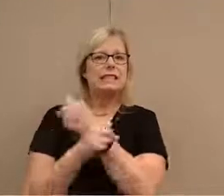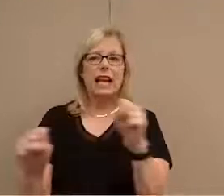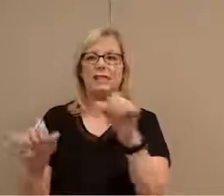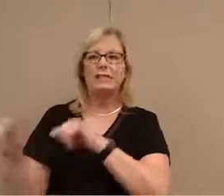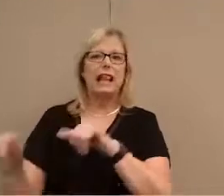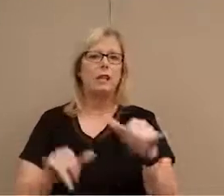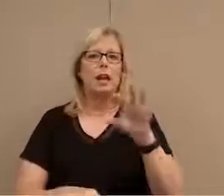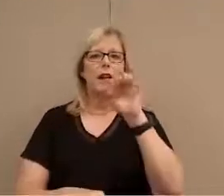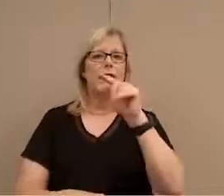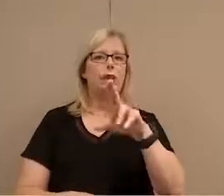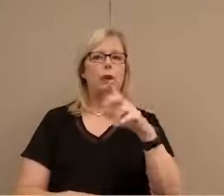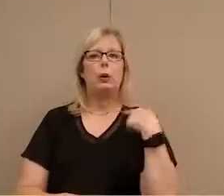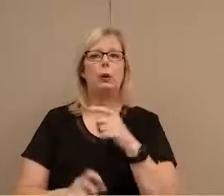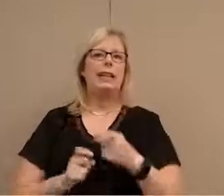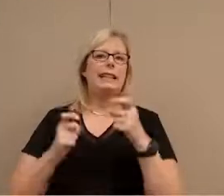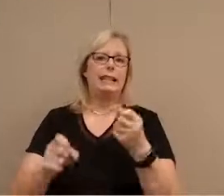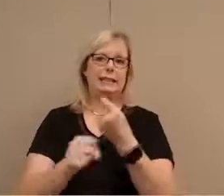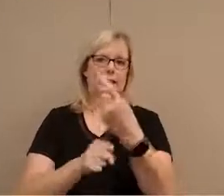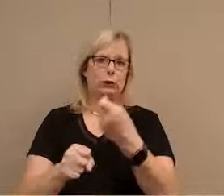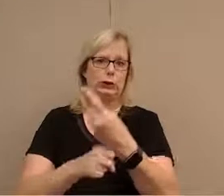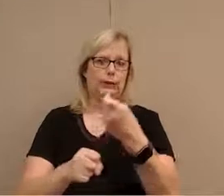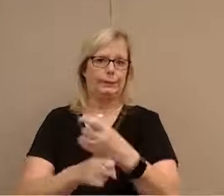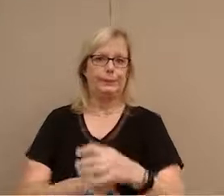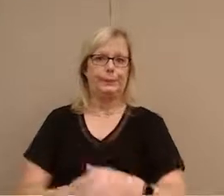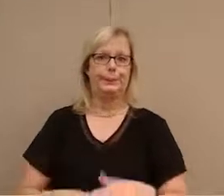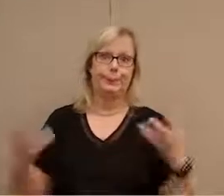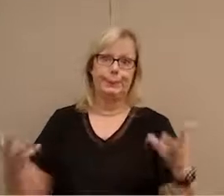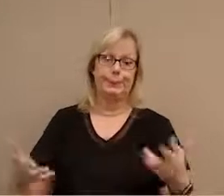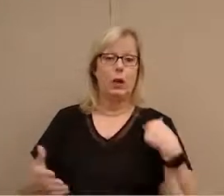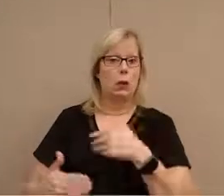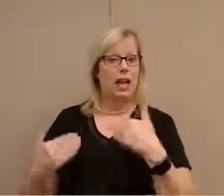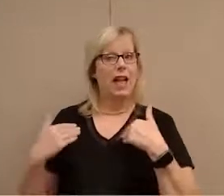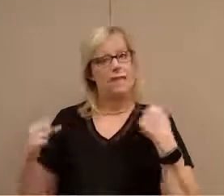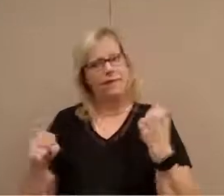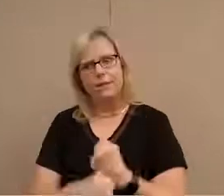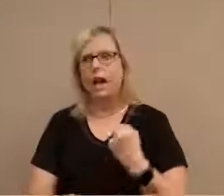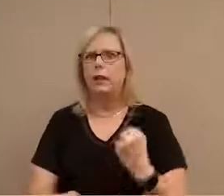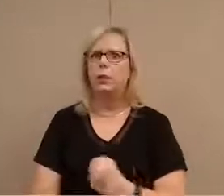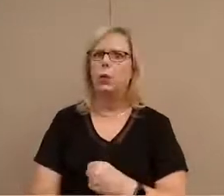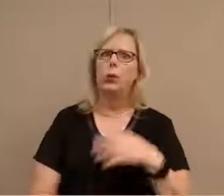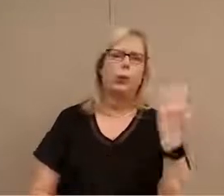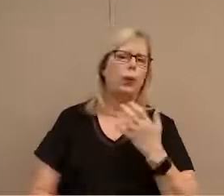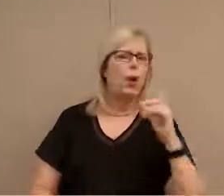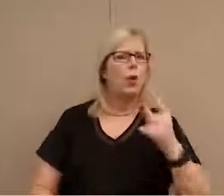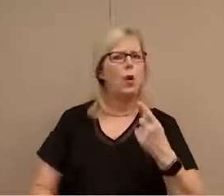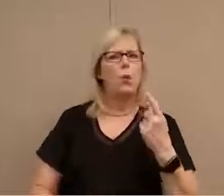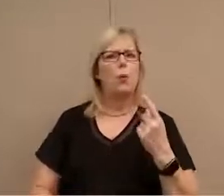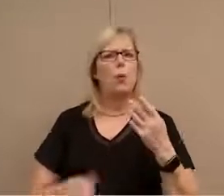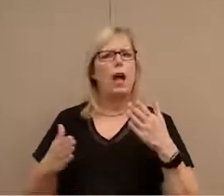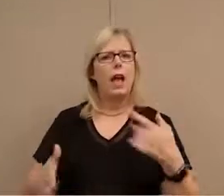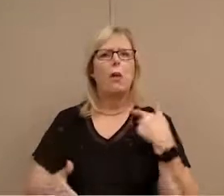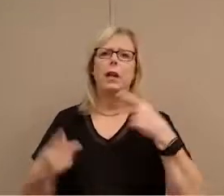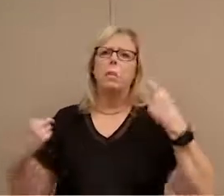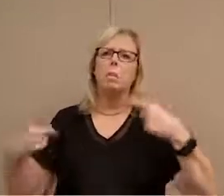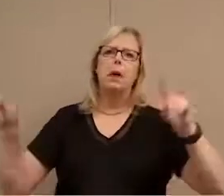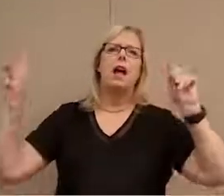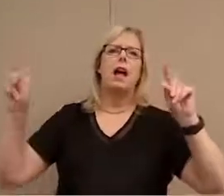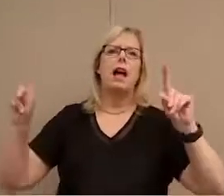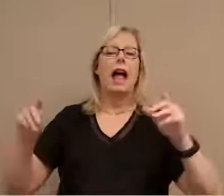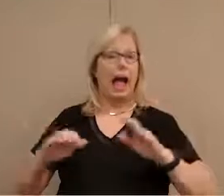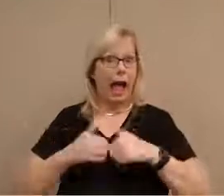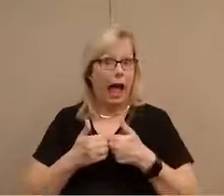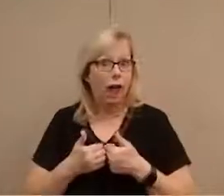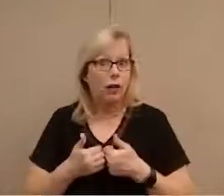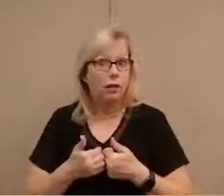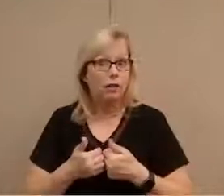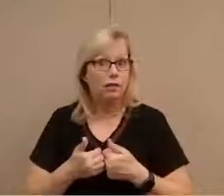every year. And we have a fight to fight, and the only way that we can end this pandemic is